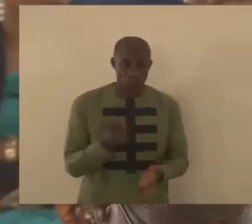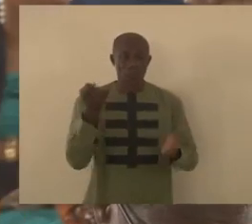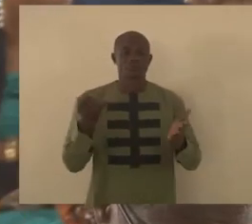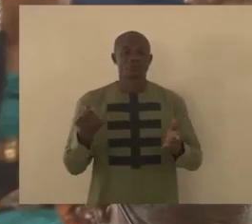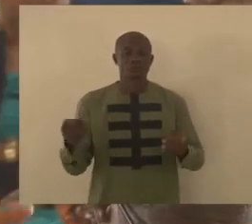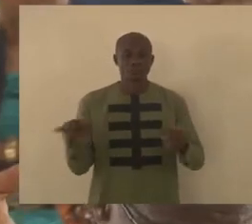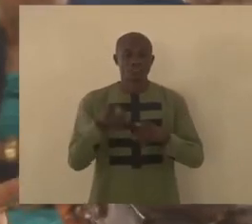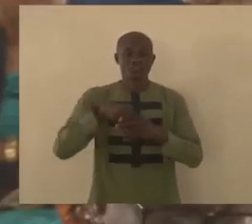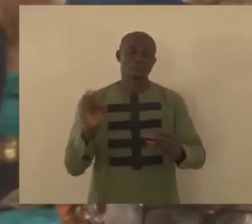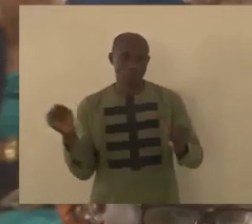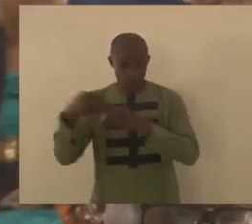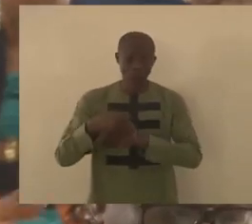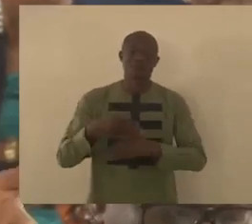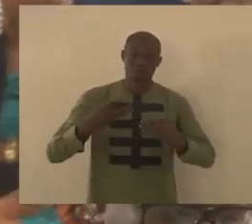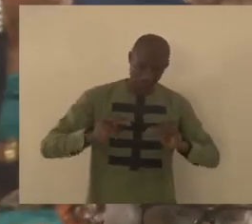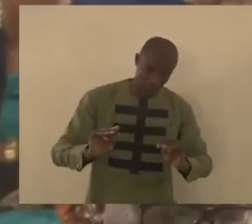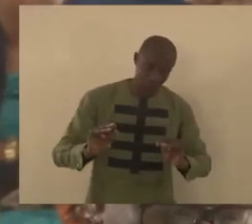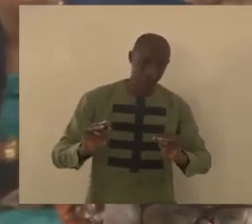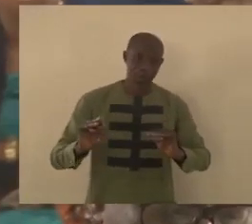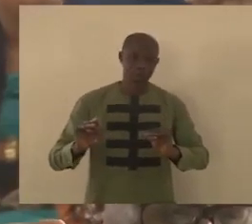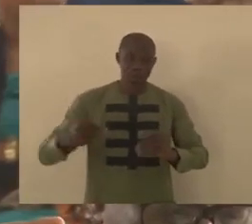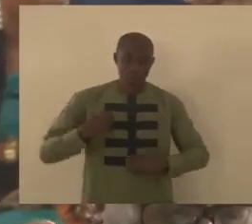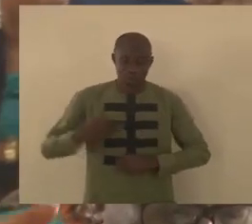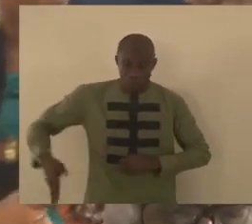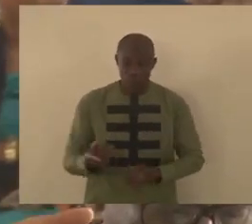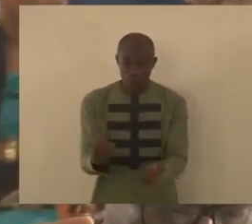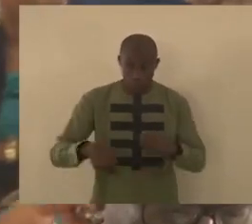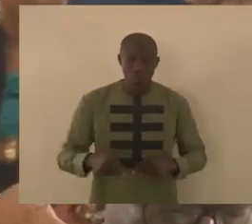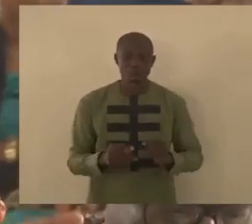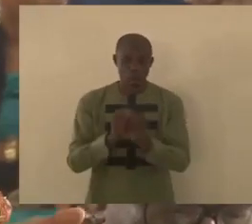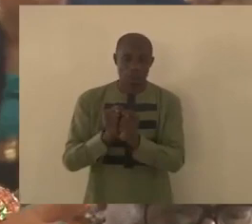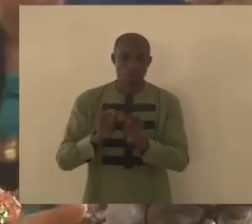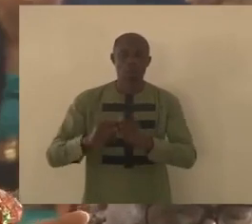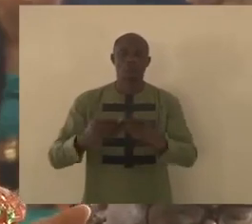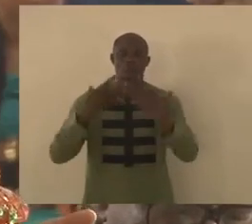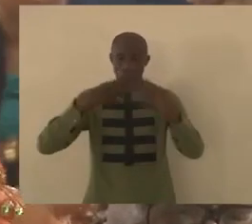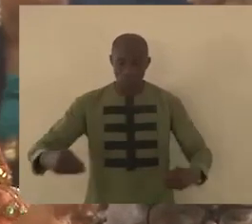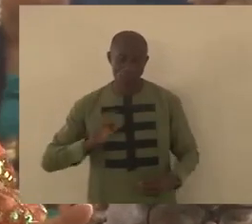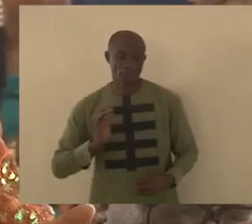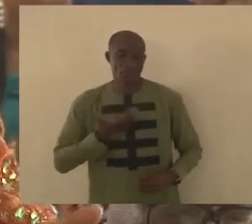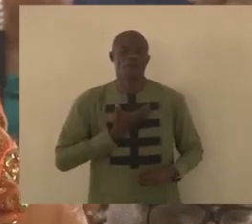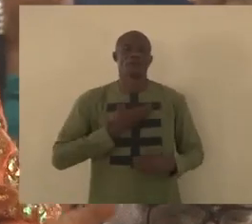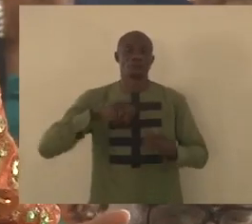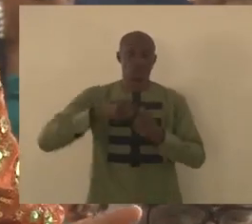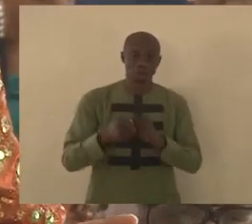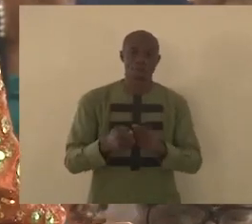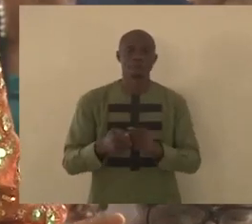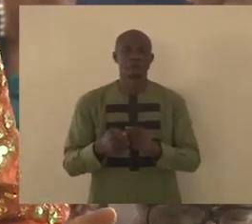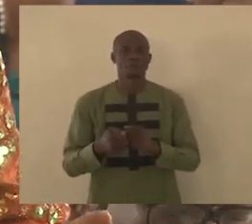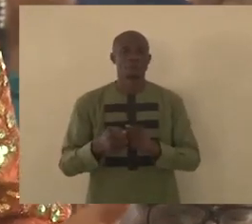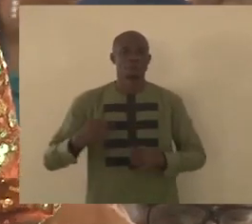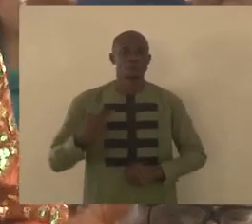in Nigeria, just like in the office, just like in the market, to come together to solve our problem. That way we'll love